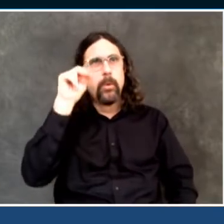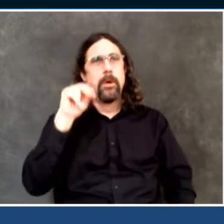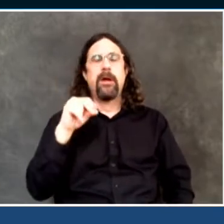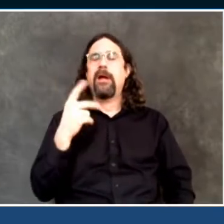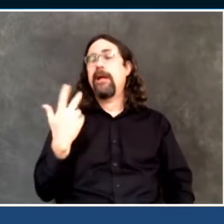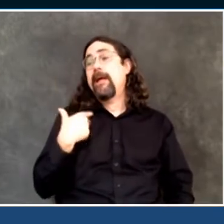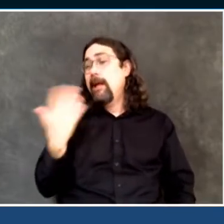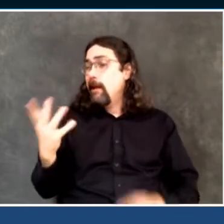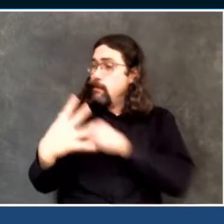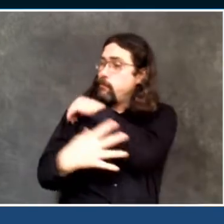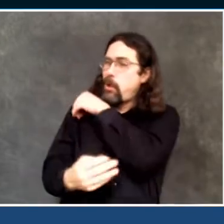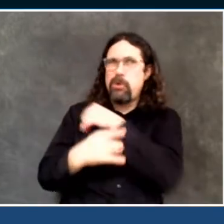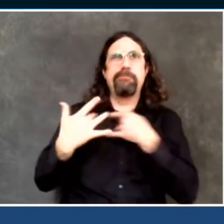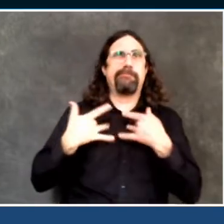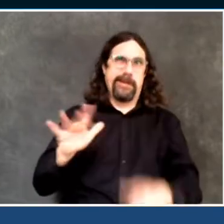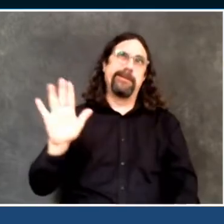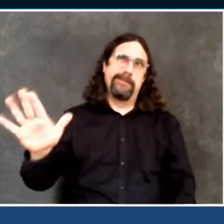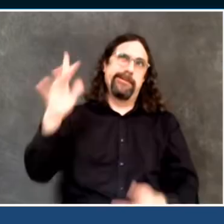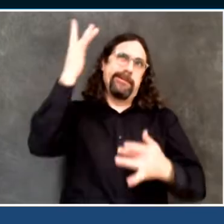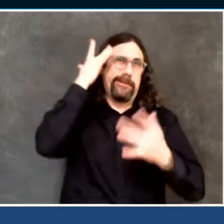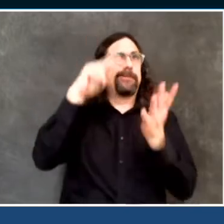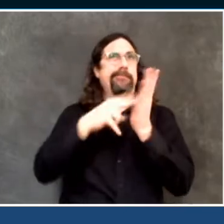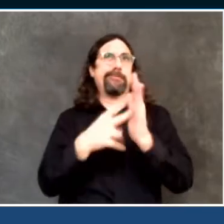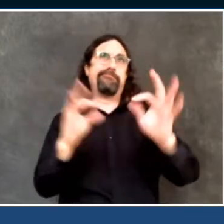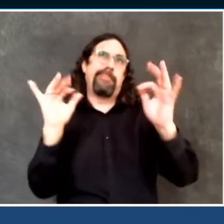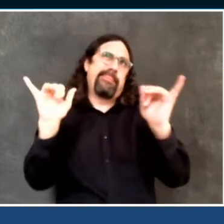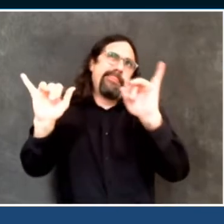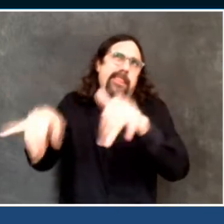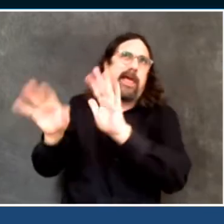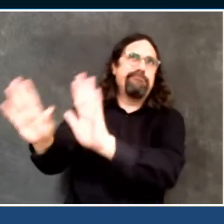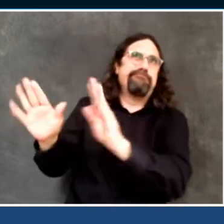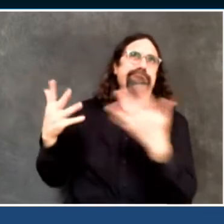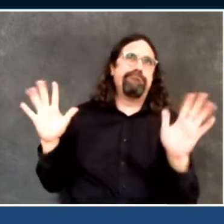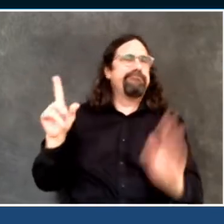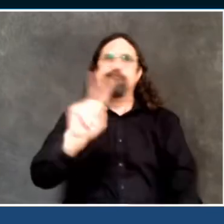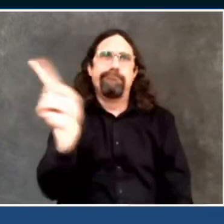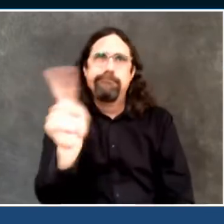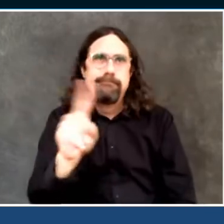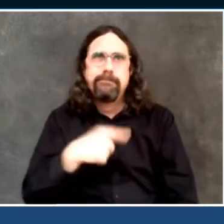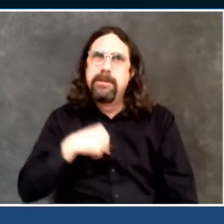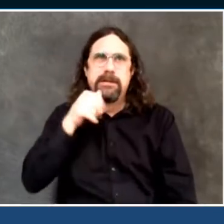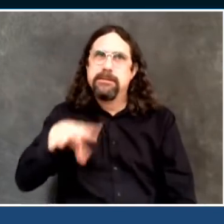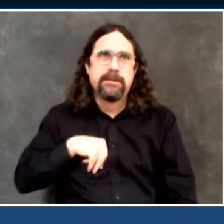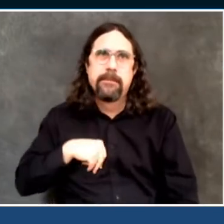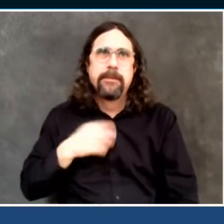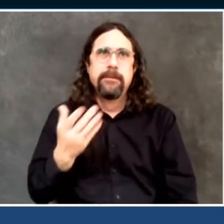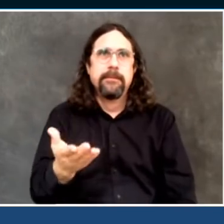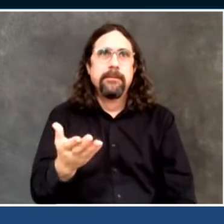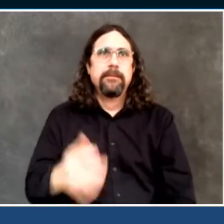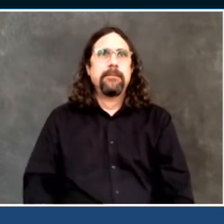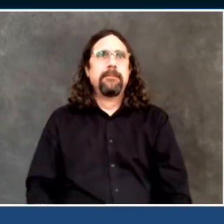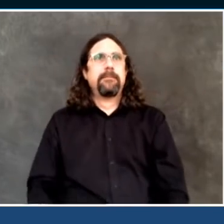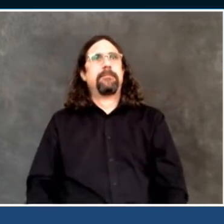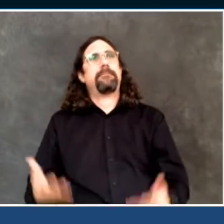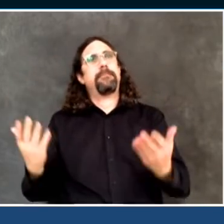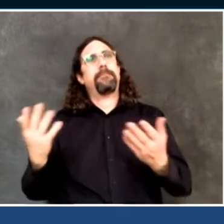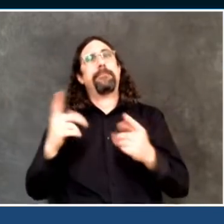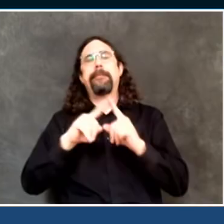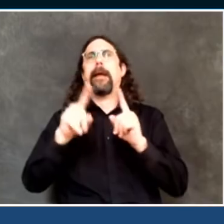new strategies to address what is now a documented disparity. As you're going to see,